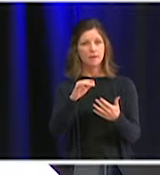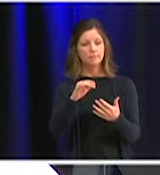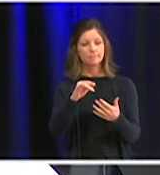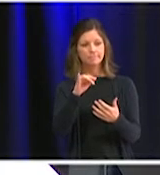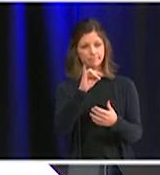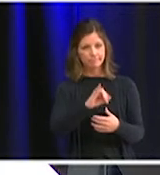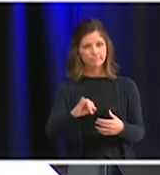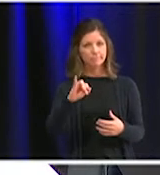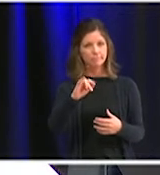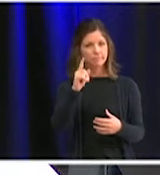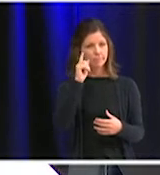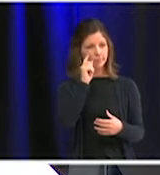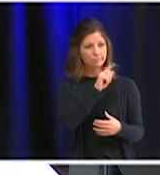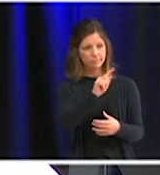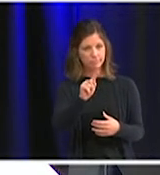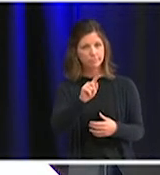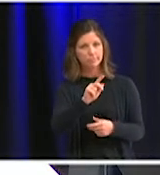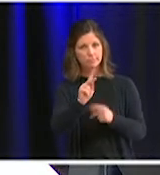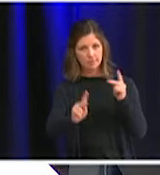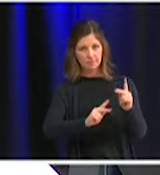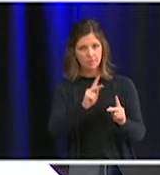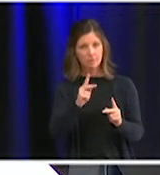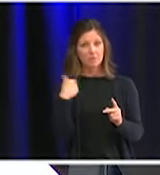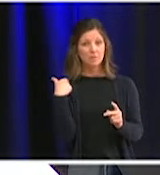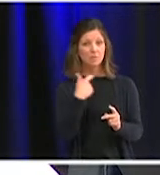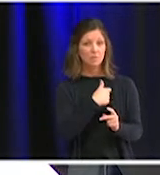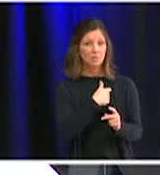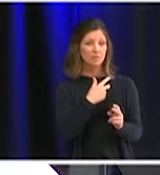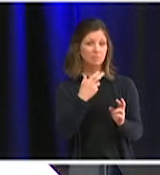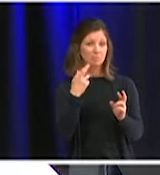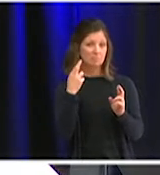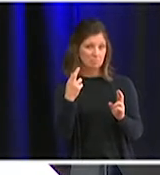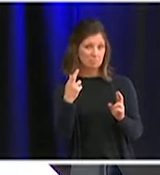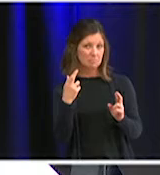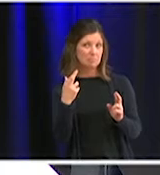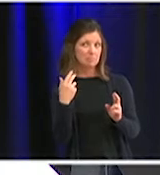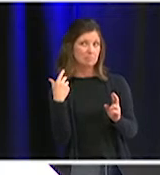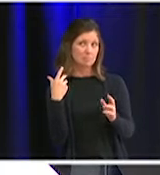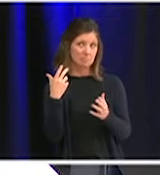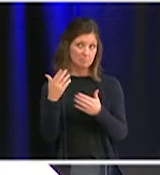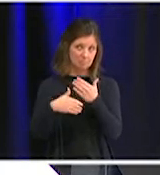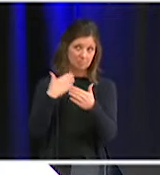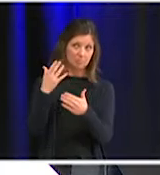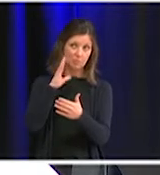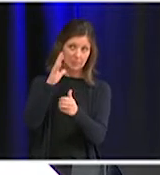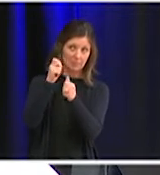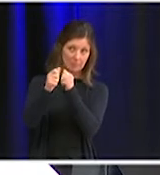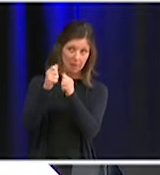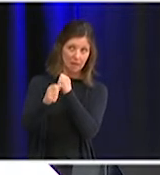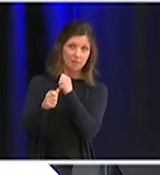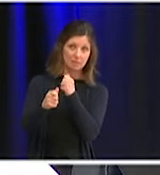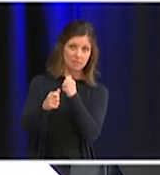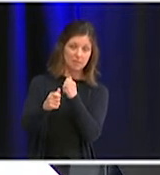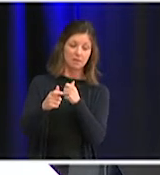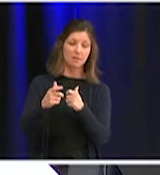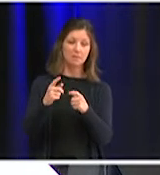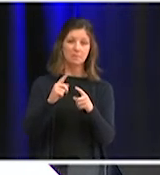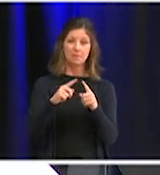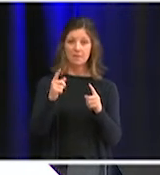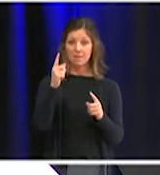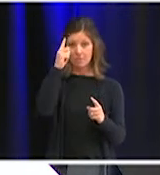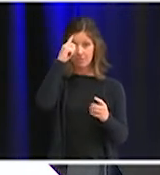hoping that these companion pieces can go forward. But in the meanwhile, it has been